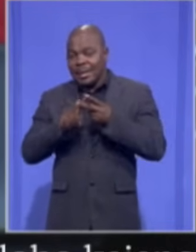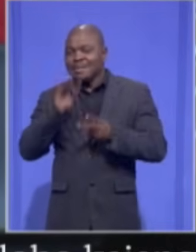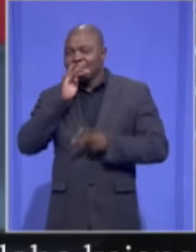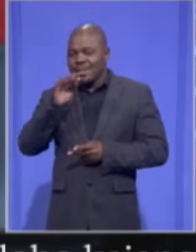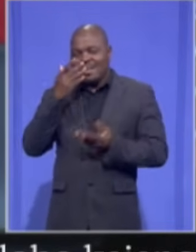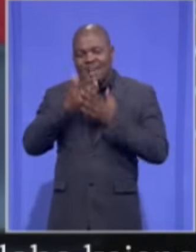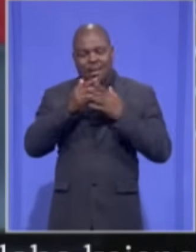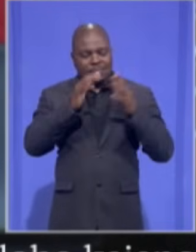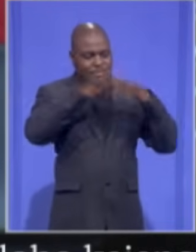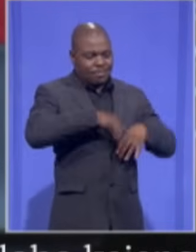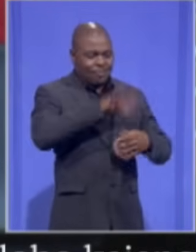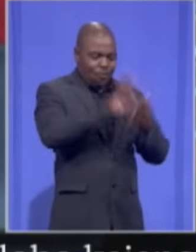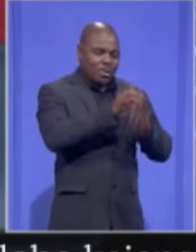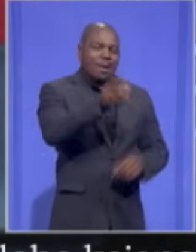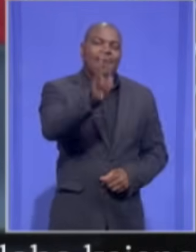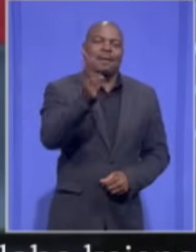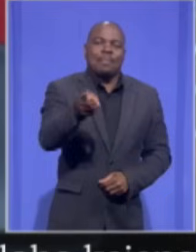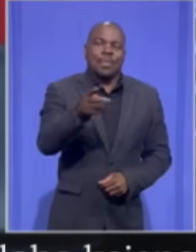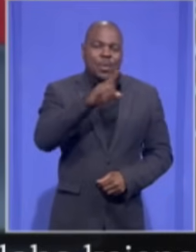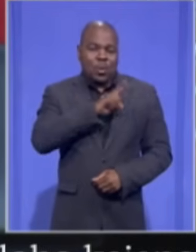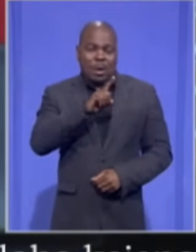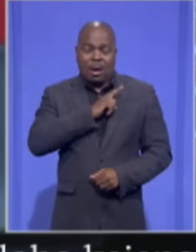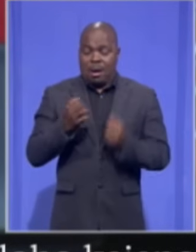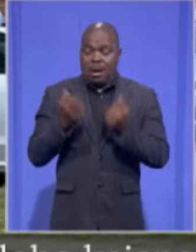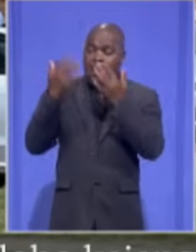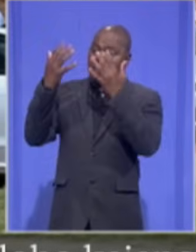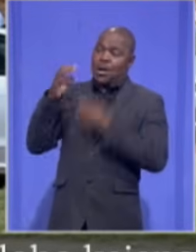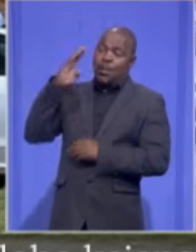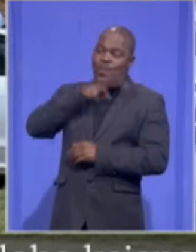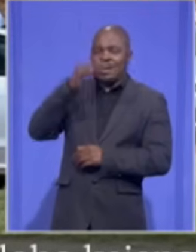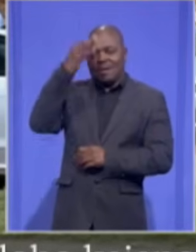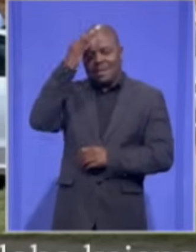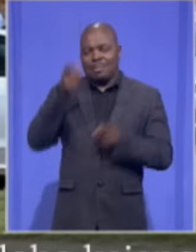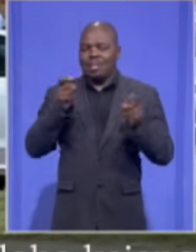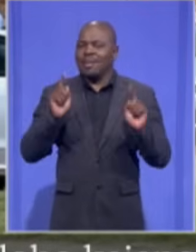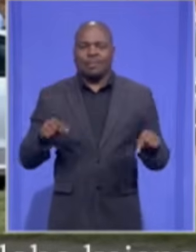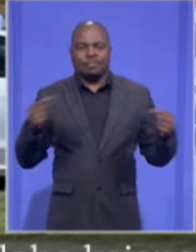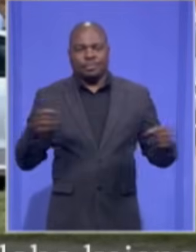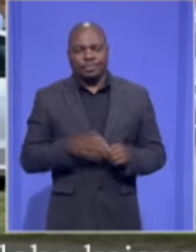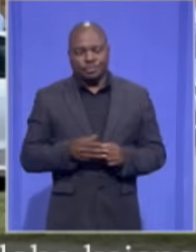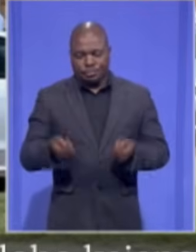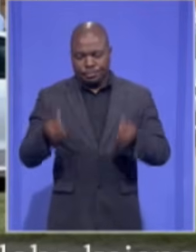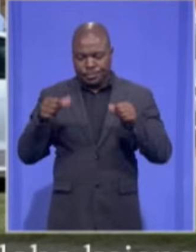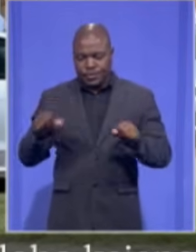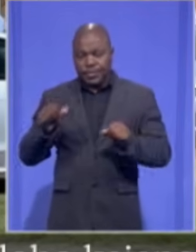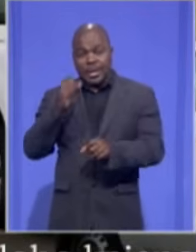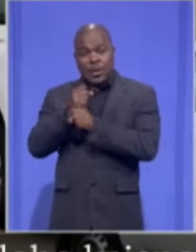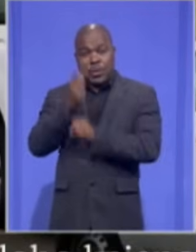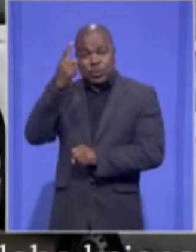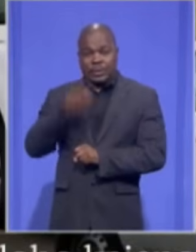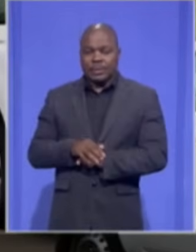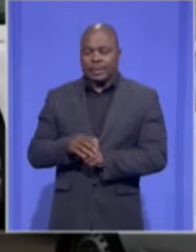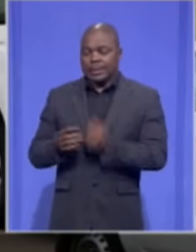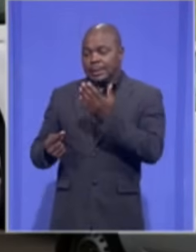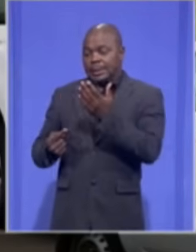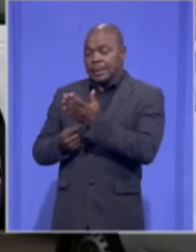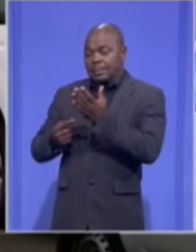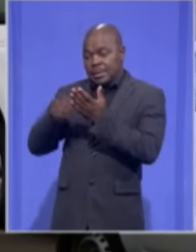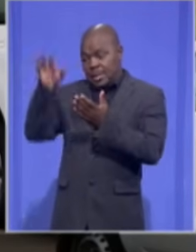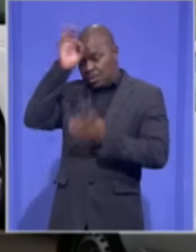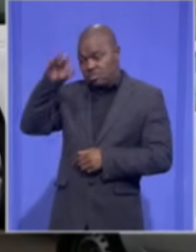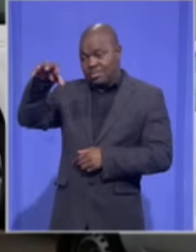elections because without a budget, there is no government. Athe provinseng ya Gauteng setsha sa sepolesa sa Tembisa